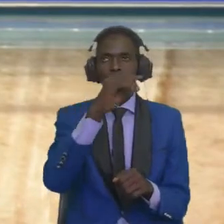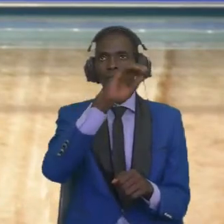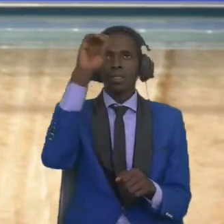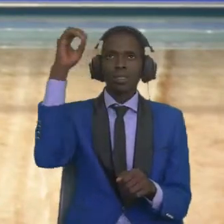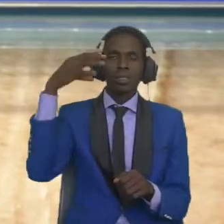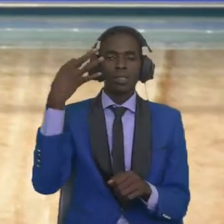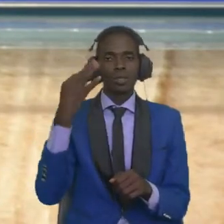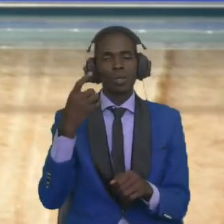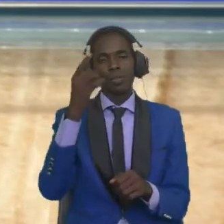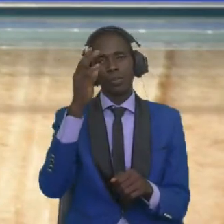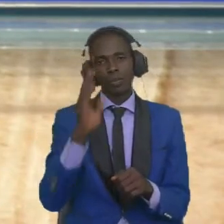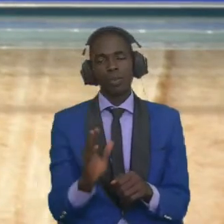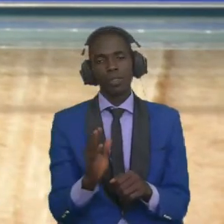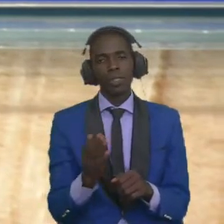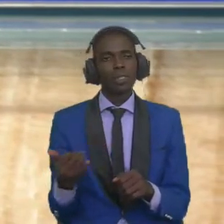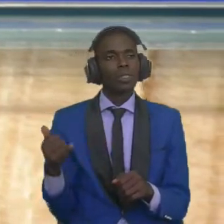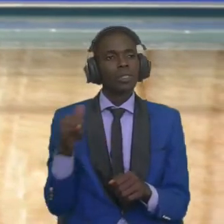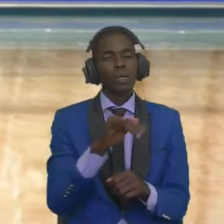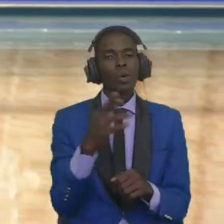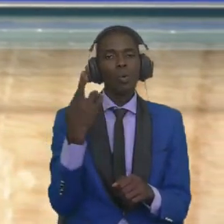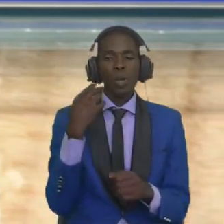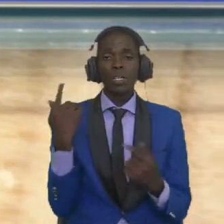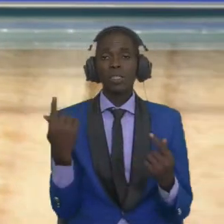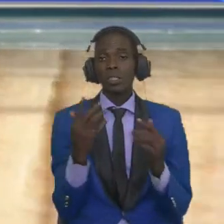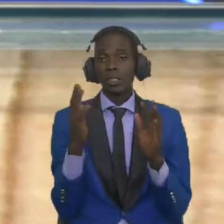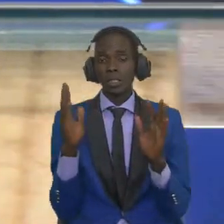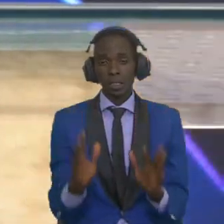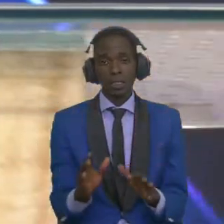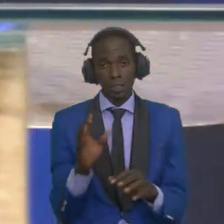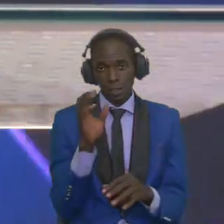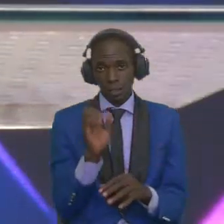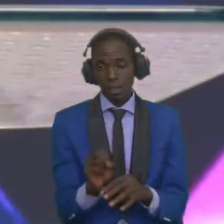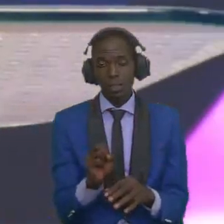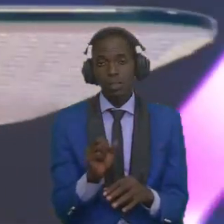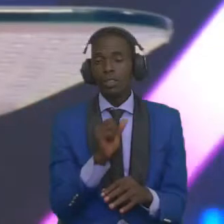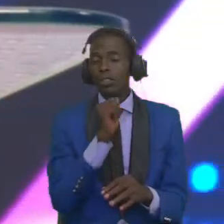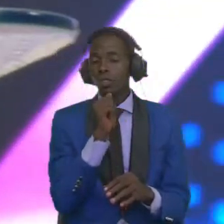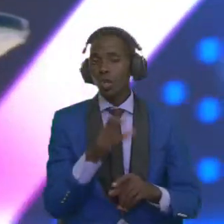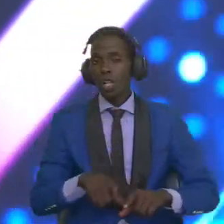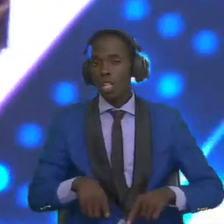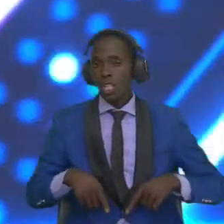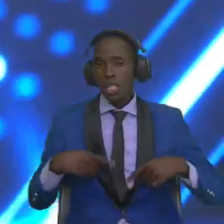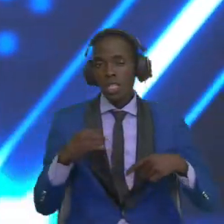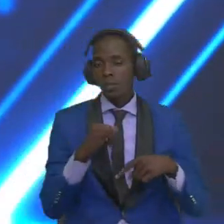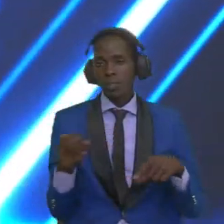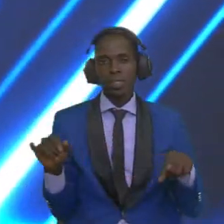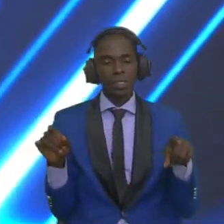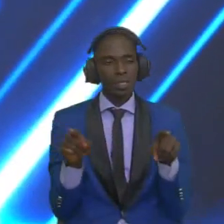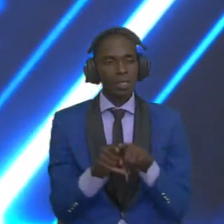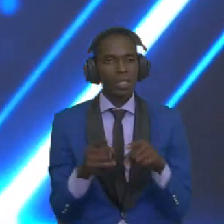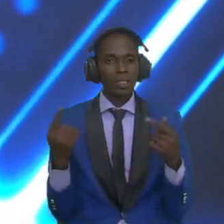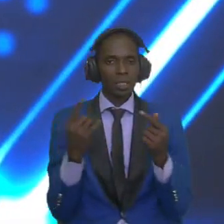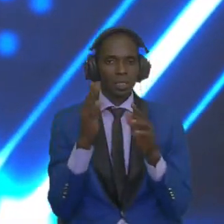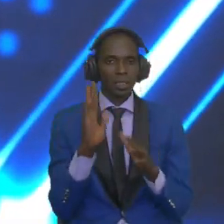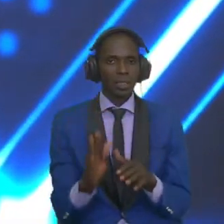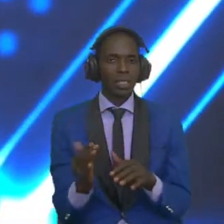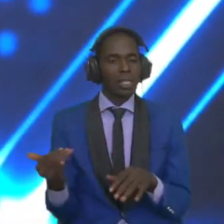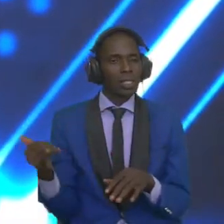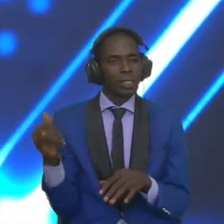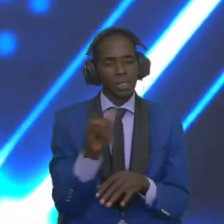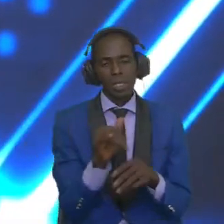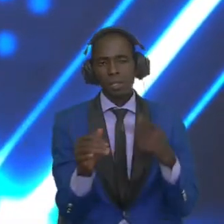of God. They were Gentiles. They were not living, acting like Gentiles. They saw